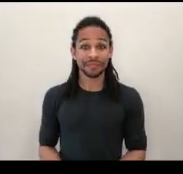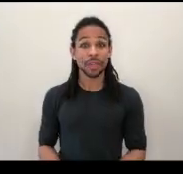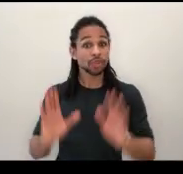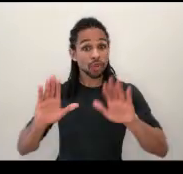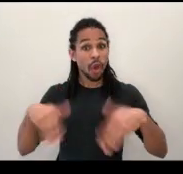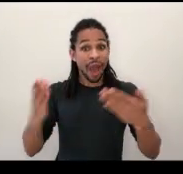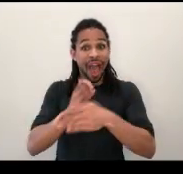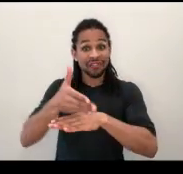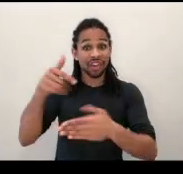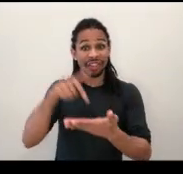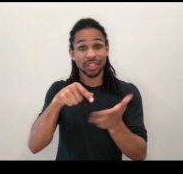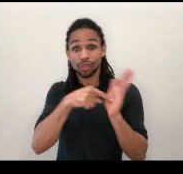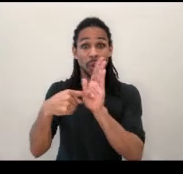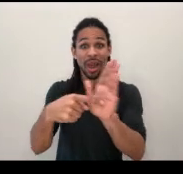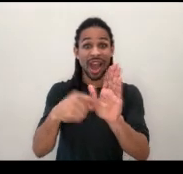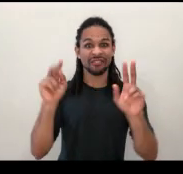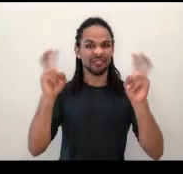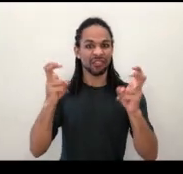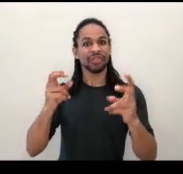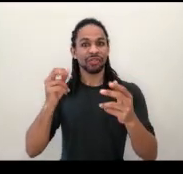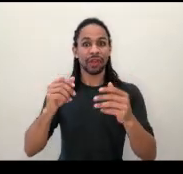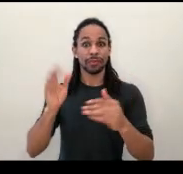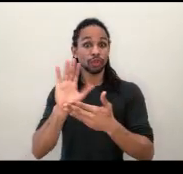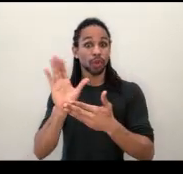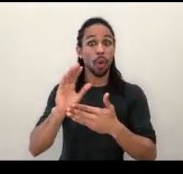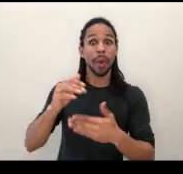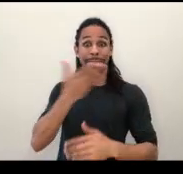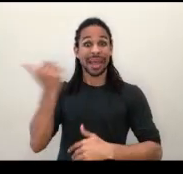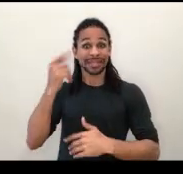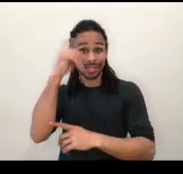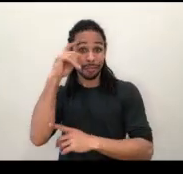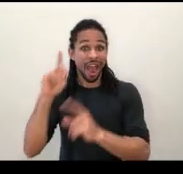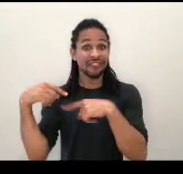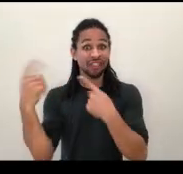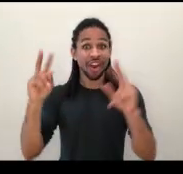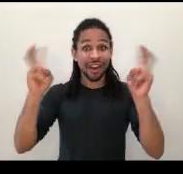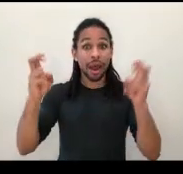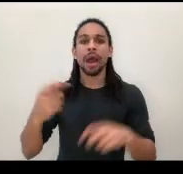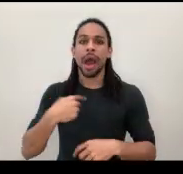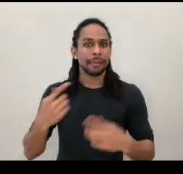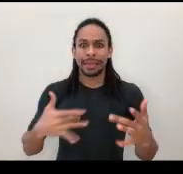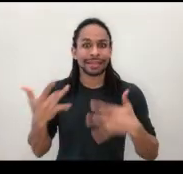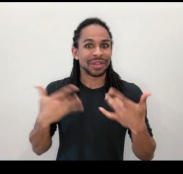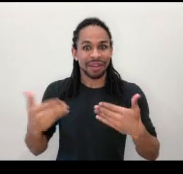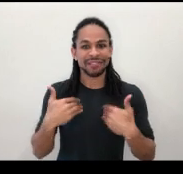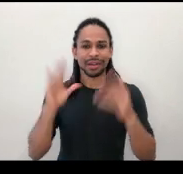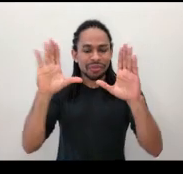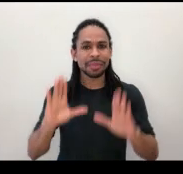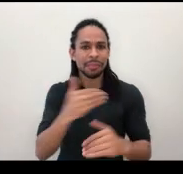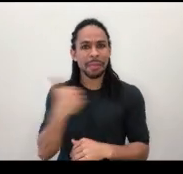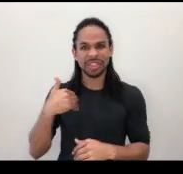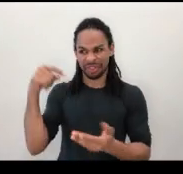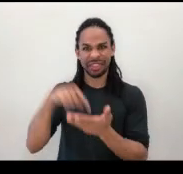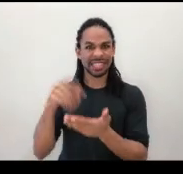So following this screening of Best Summer Ever, I am very excited to have with us incredible members of the